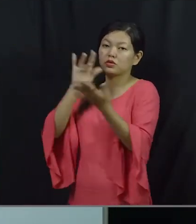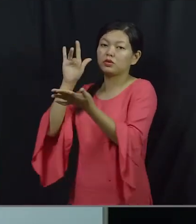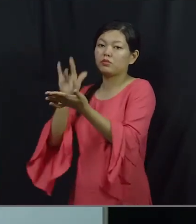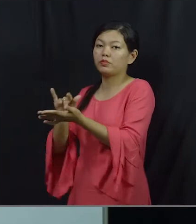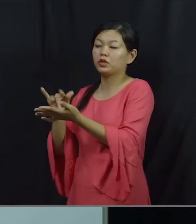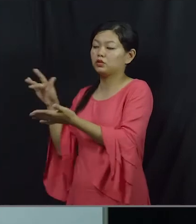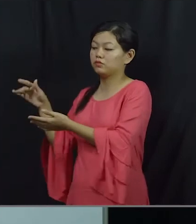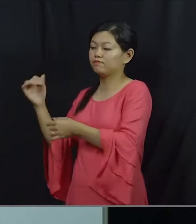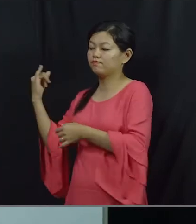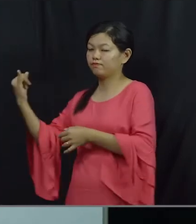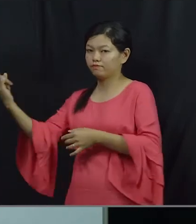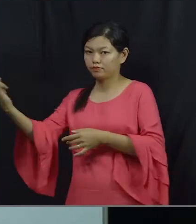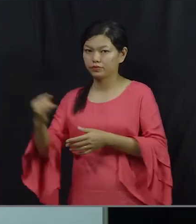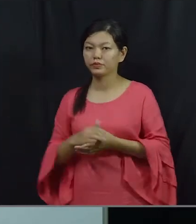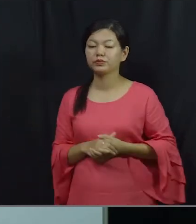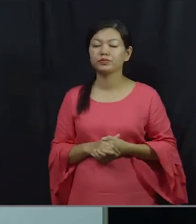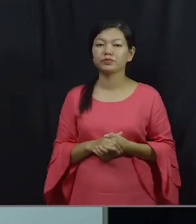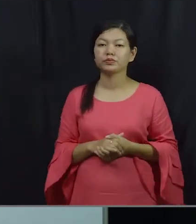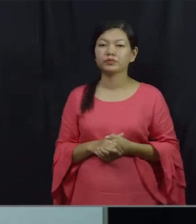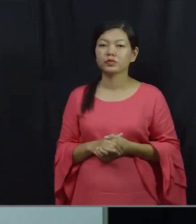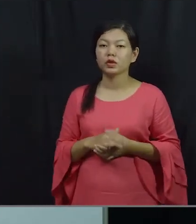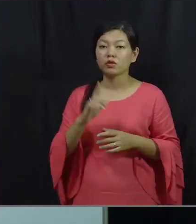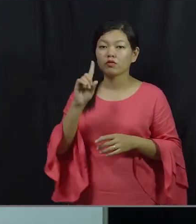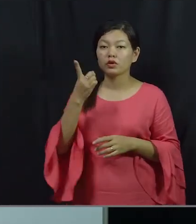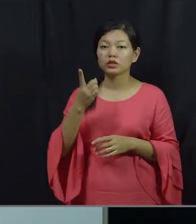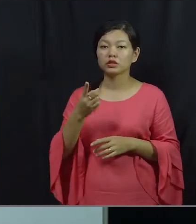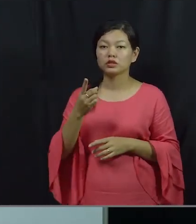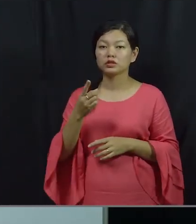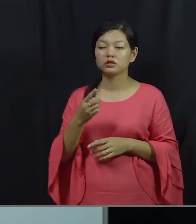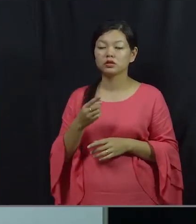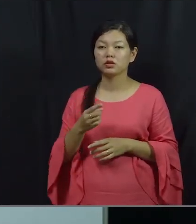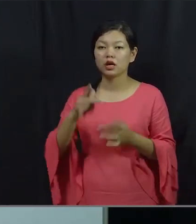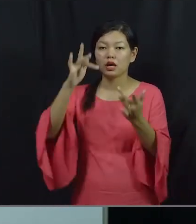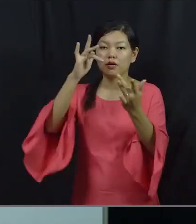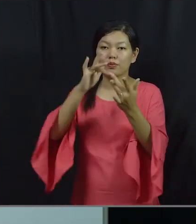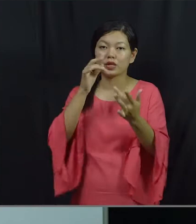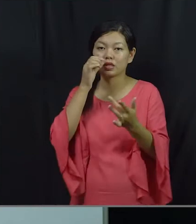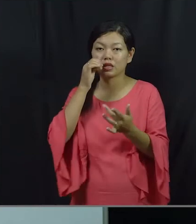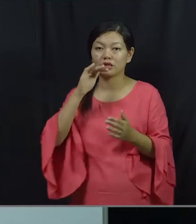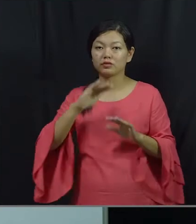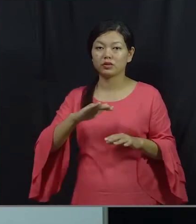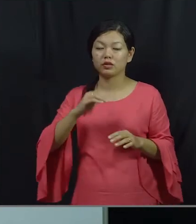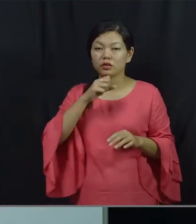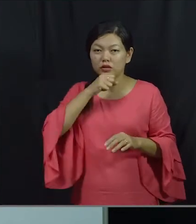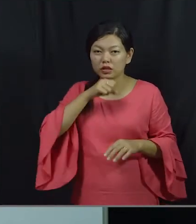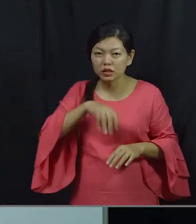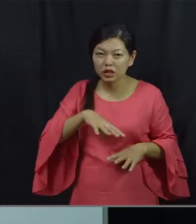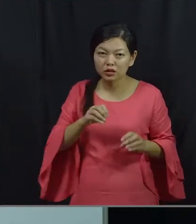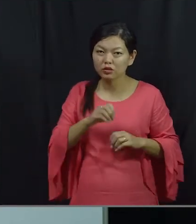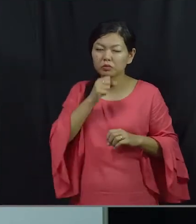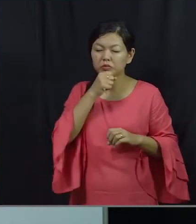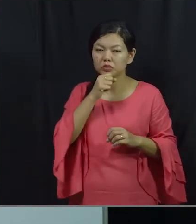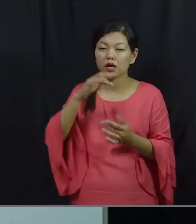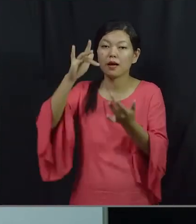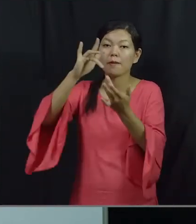Middleman, isn't it? Middleman. That means hindrances of person, isn't it? That means, as I was telling, between the producers